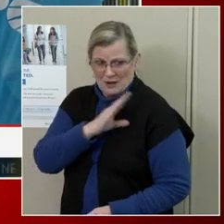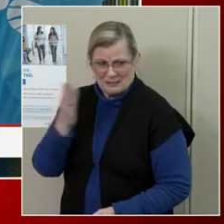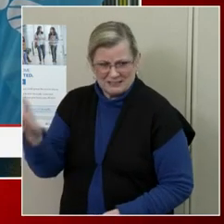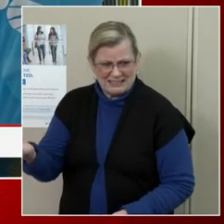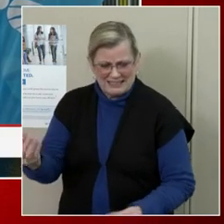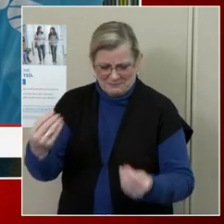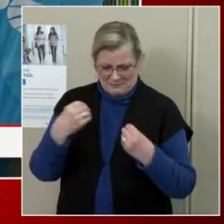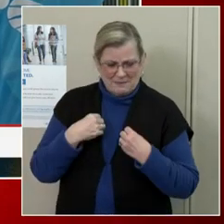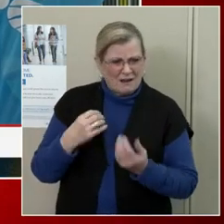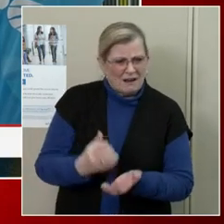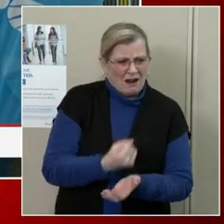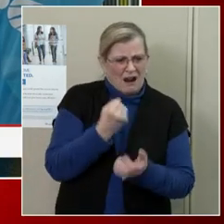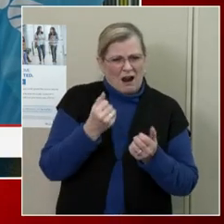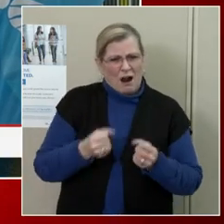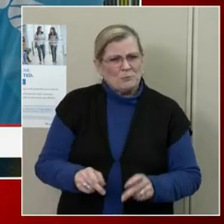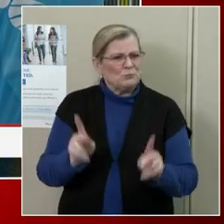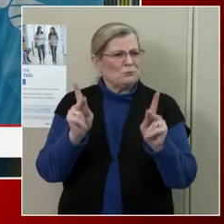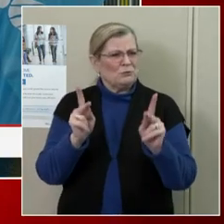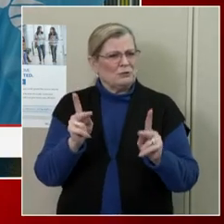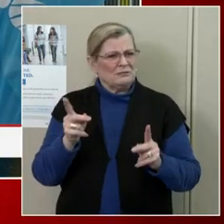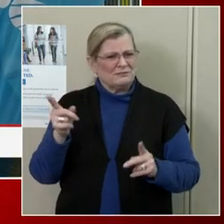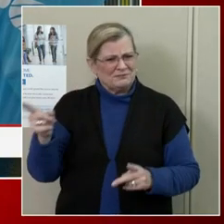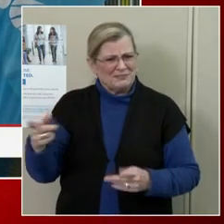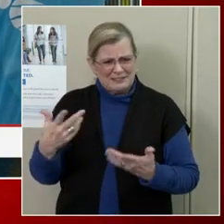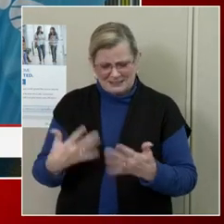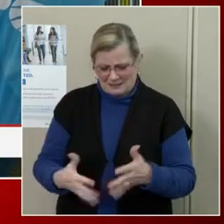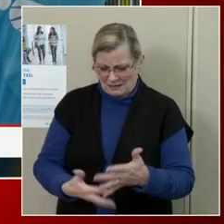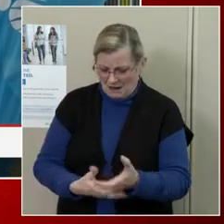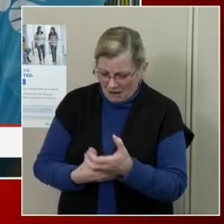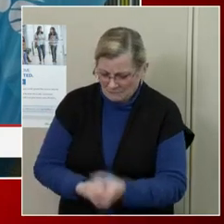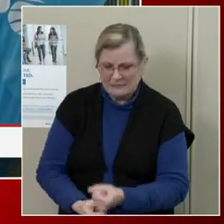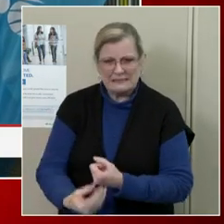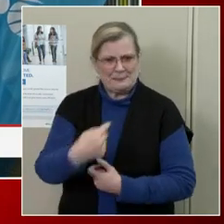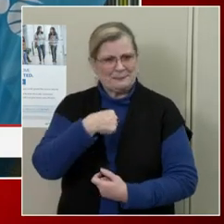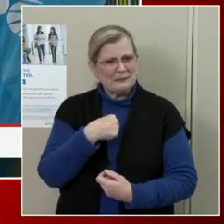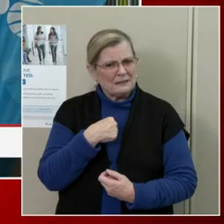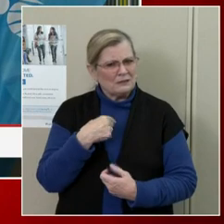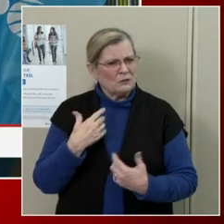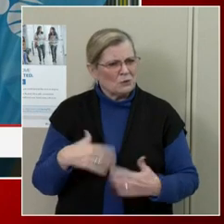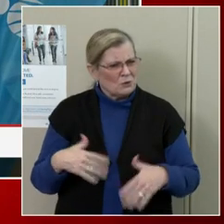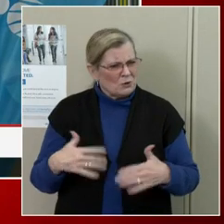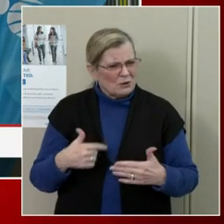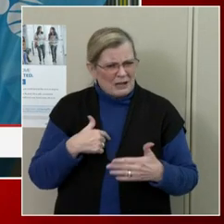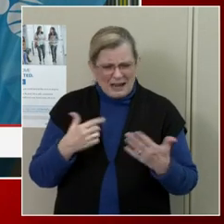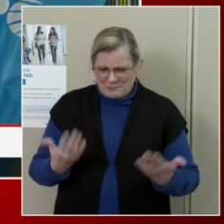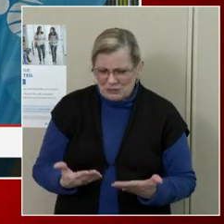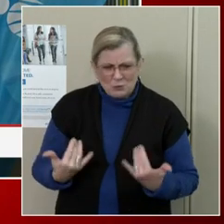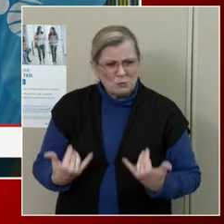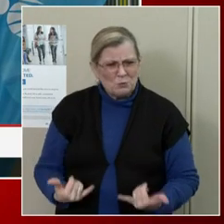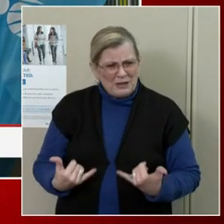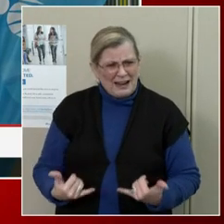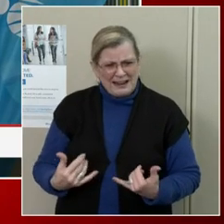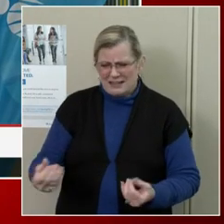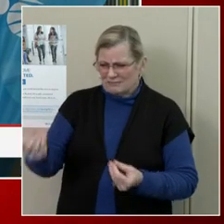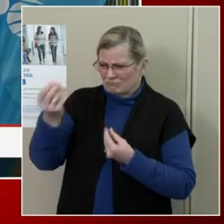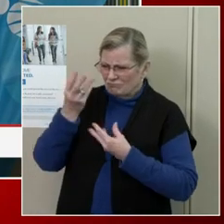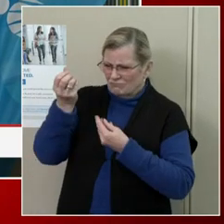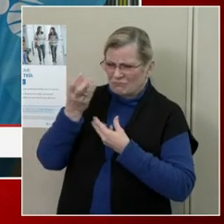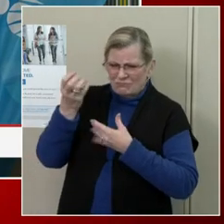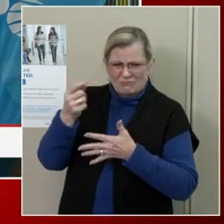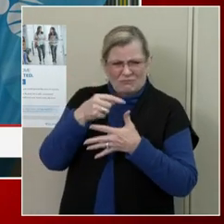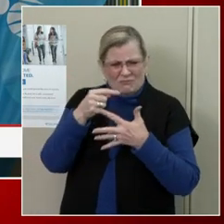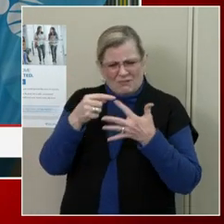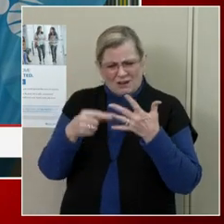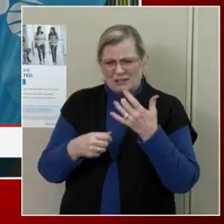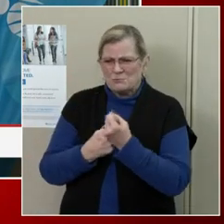chief, having that confidence in me, and being here today. For all the support for the department, for the frontline workers, to